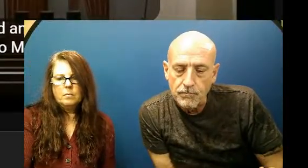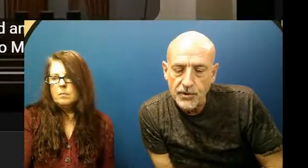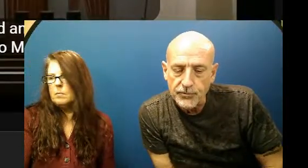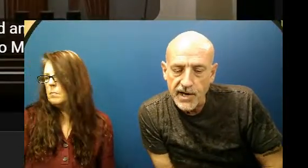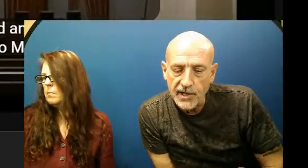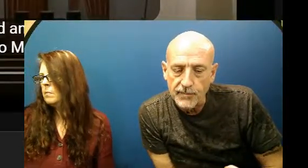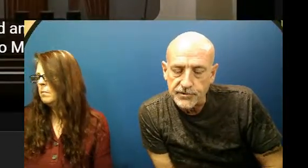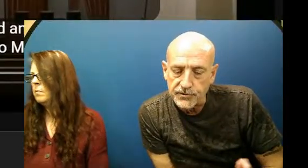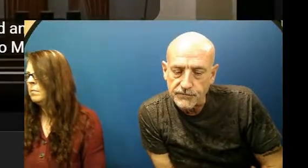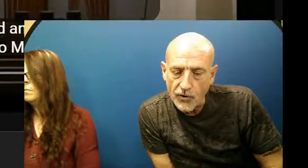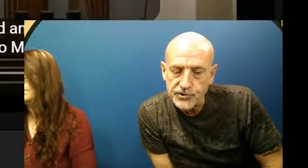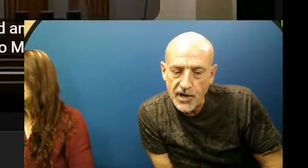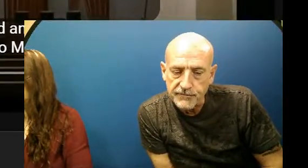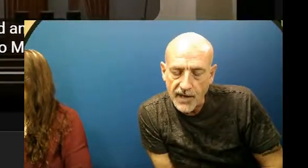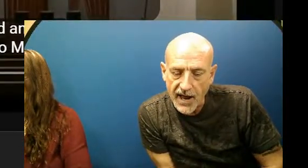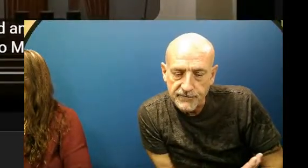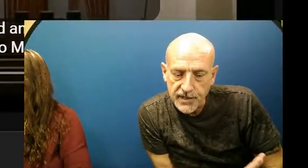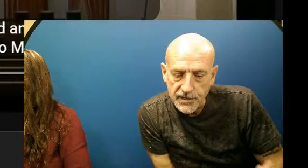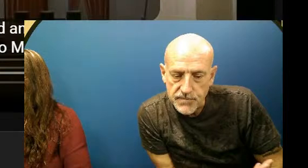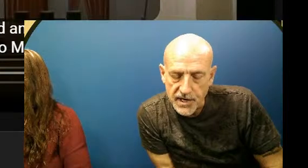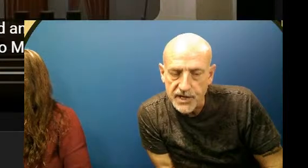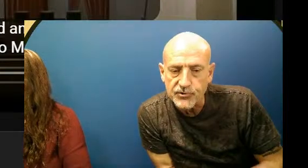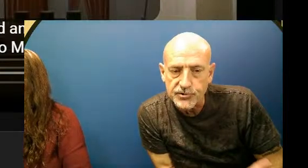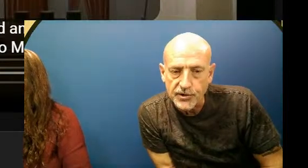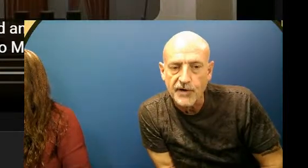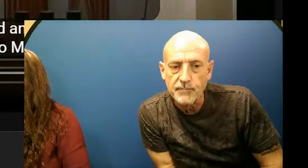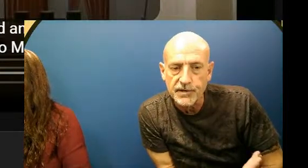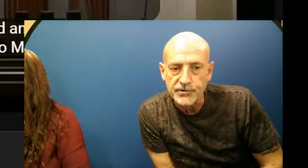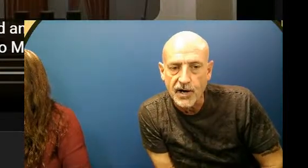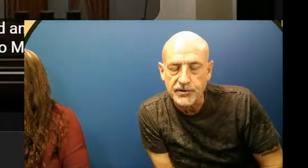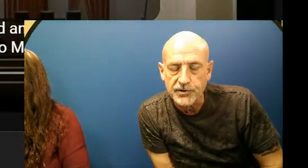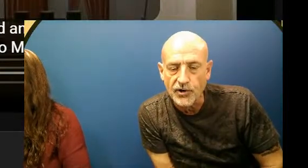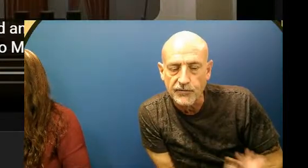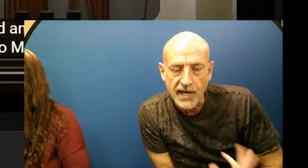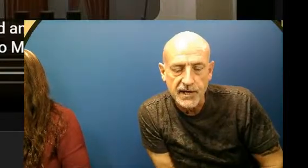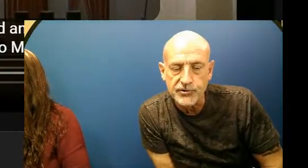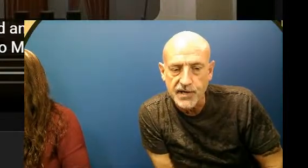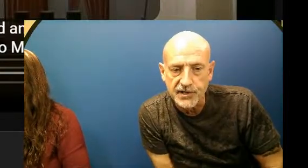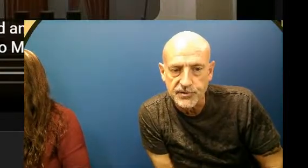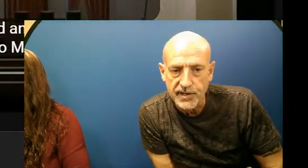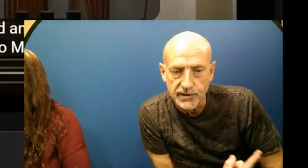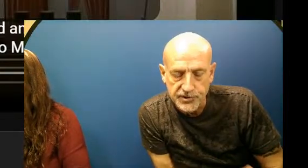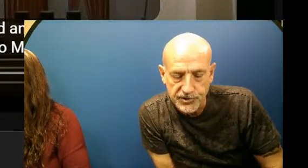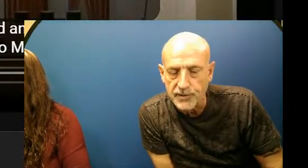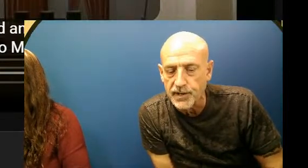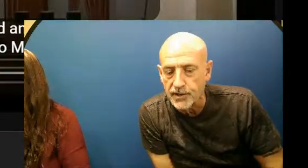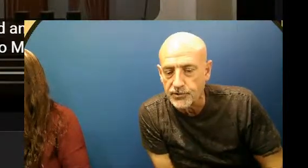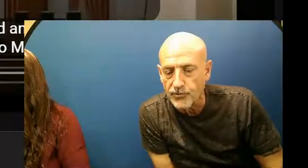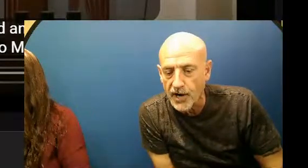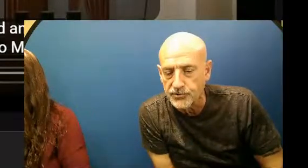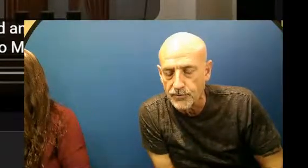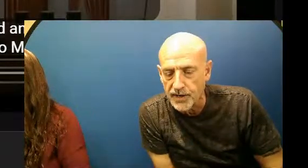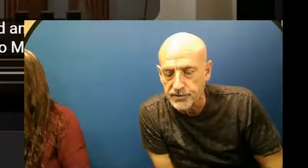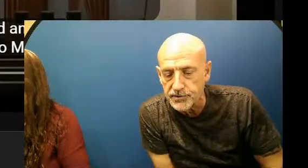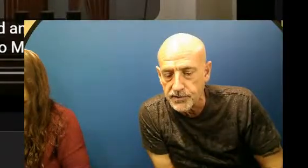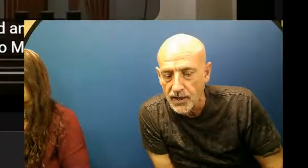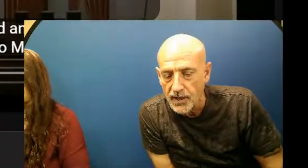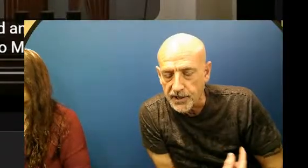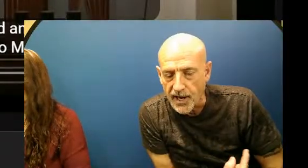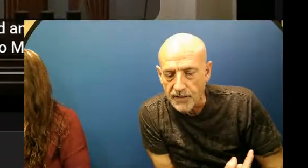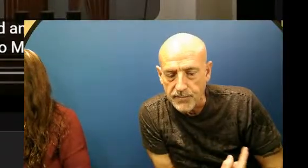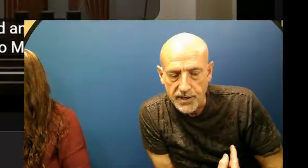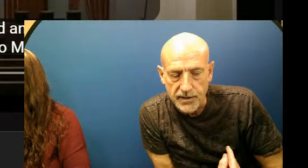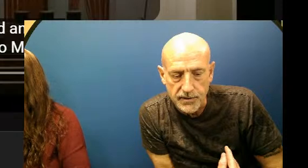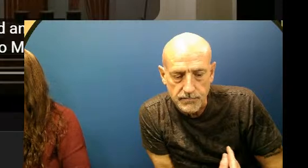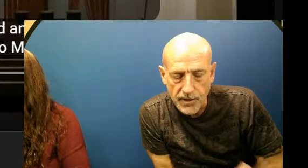But the three elements is, first, you have to have the interest the government is trying to serve. That interest has to be legitimate under rational basis.